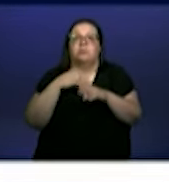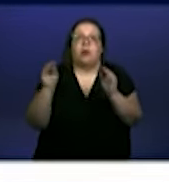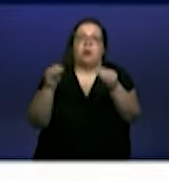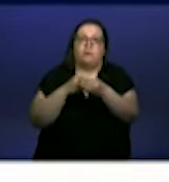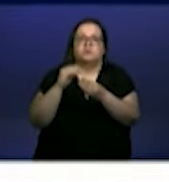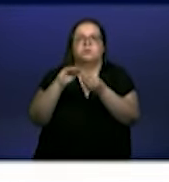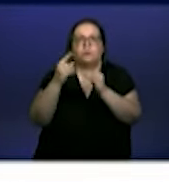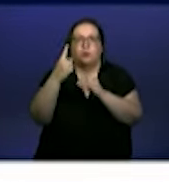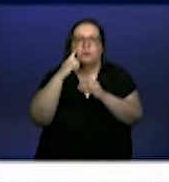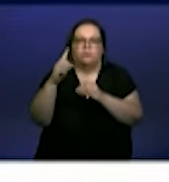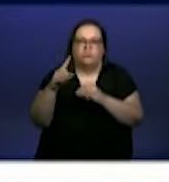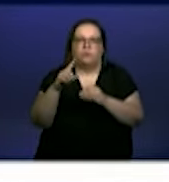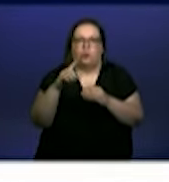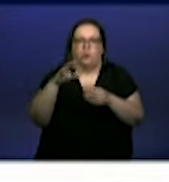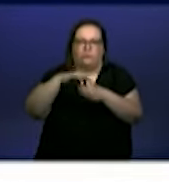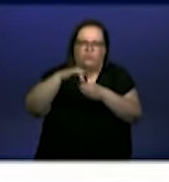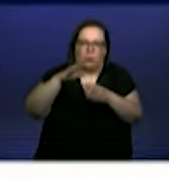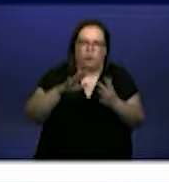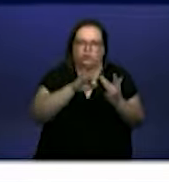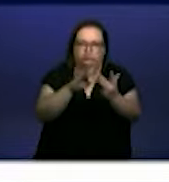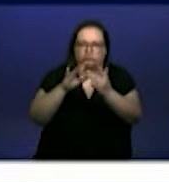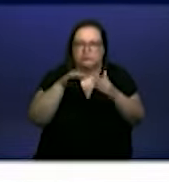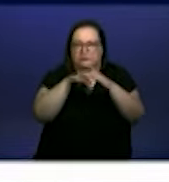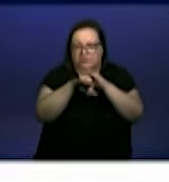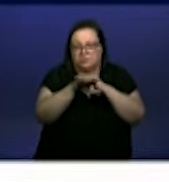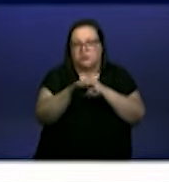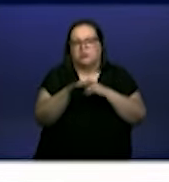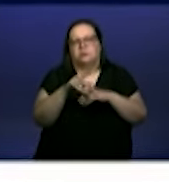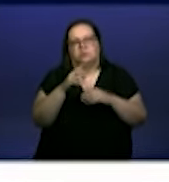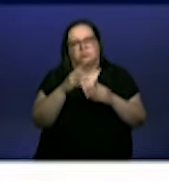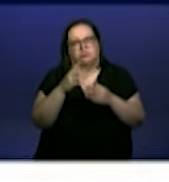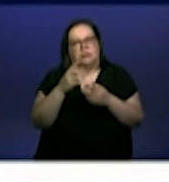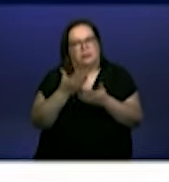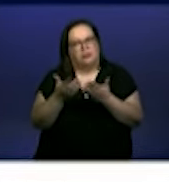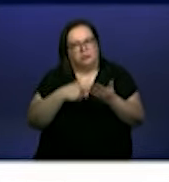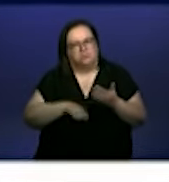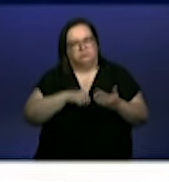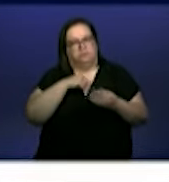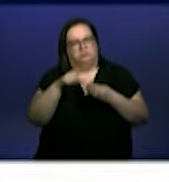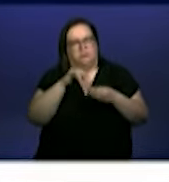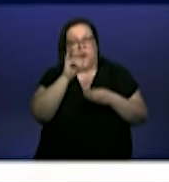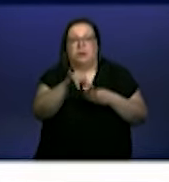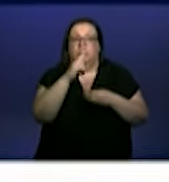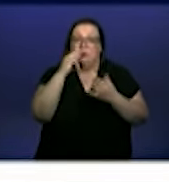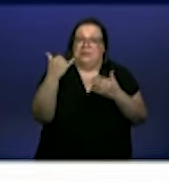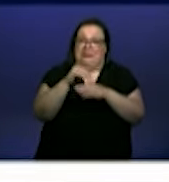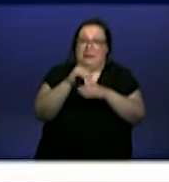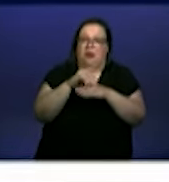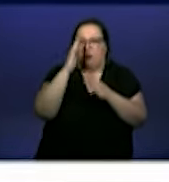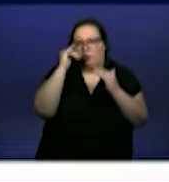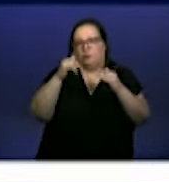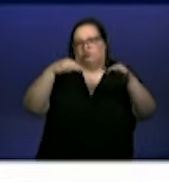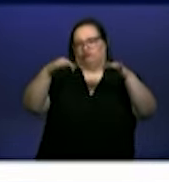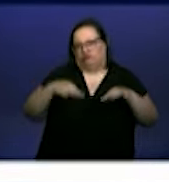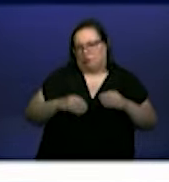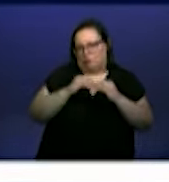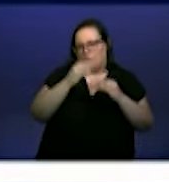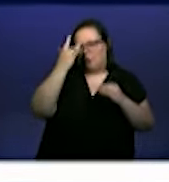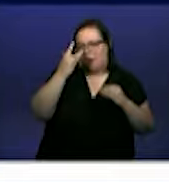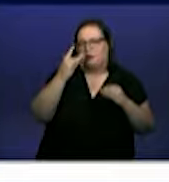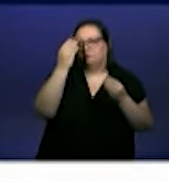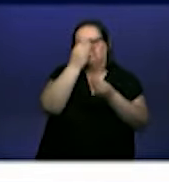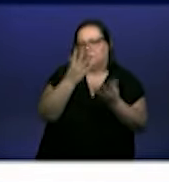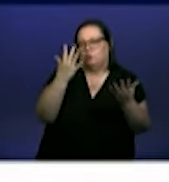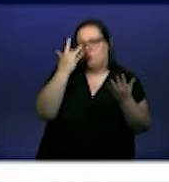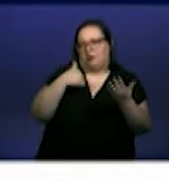and accessibility, things I'm very proud of. And tonight, during the debate, I hope to expand on those and tell you why I'm here to ask for your vote. Thank you,